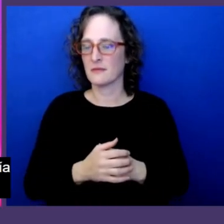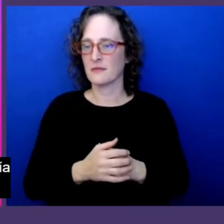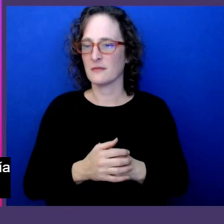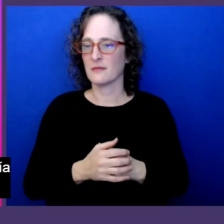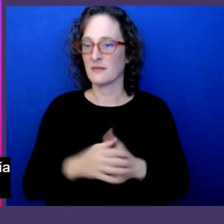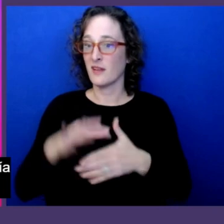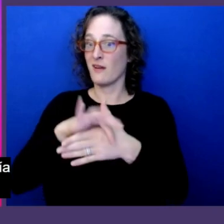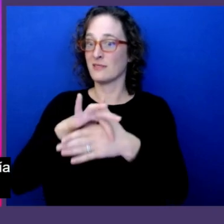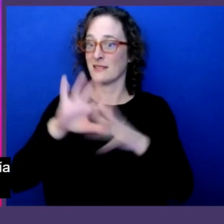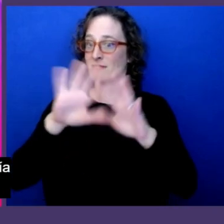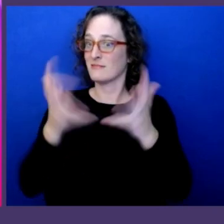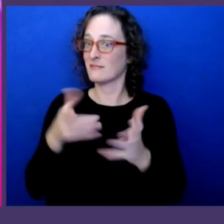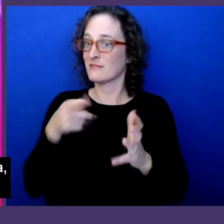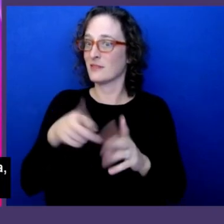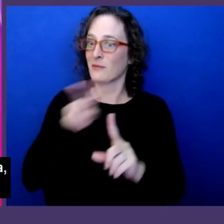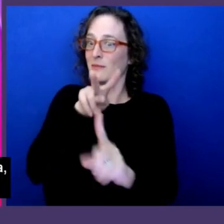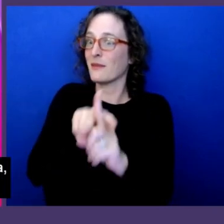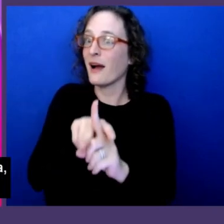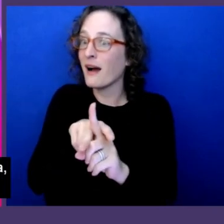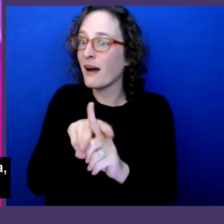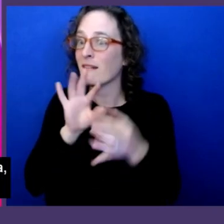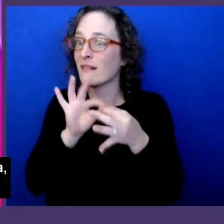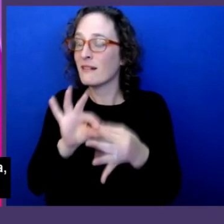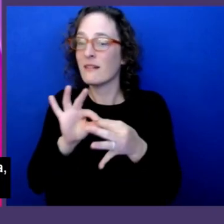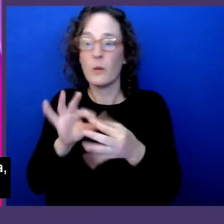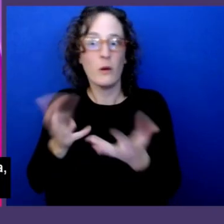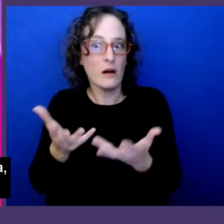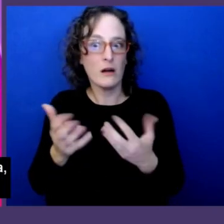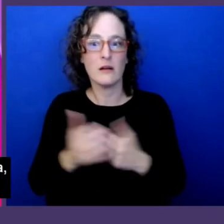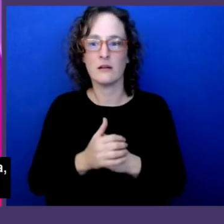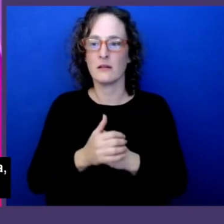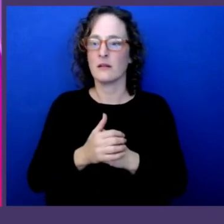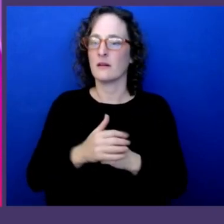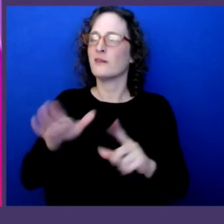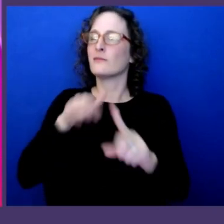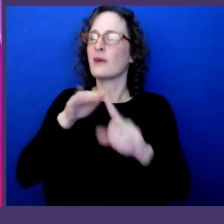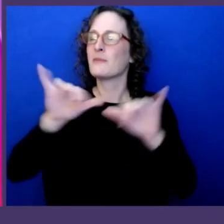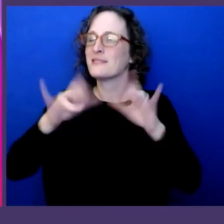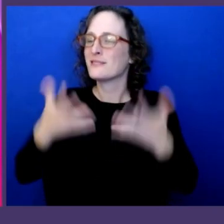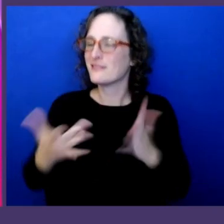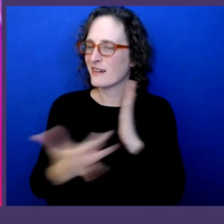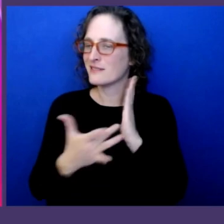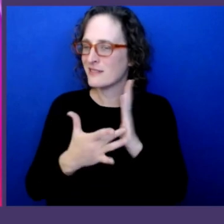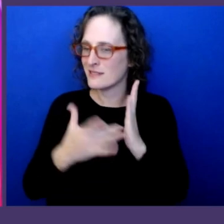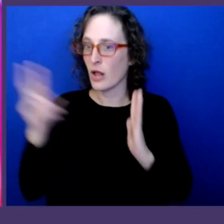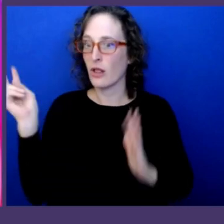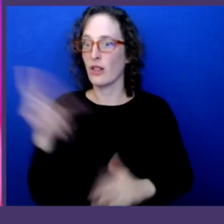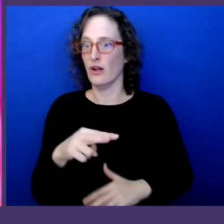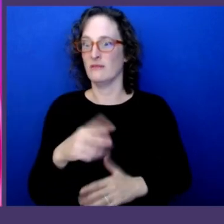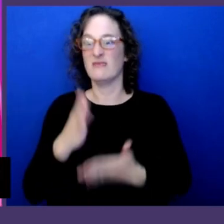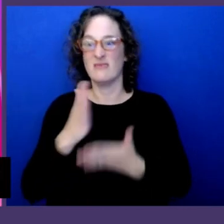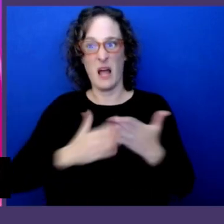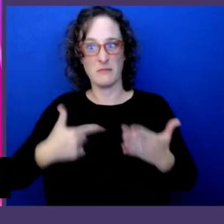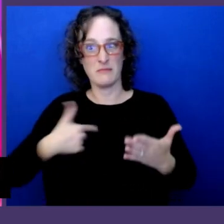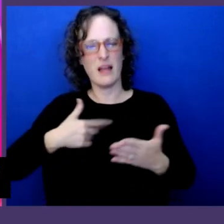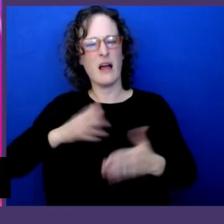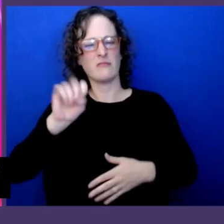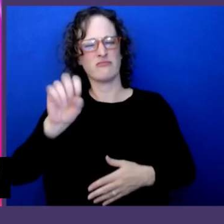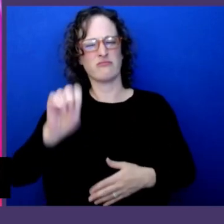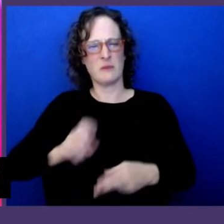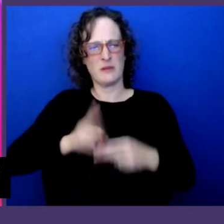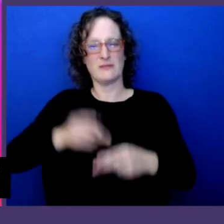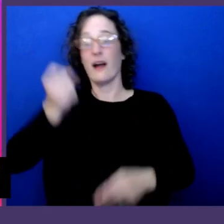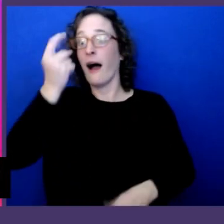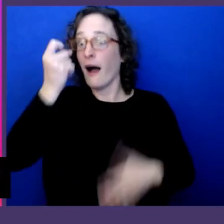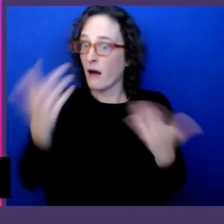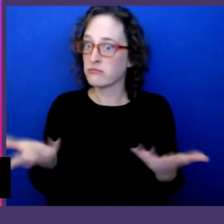Basically refer to a lot of the prompt engineering techniques. Some of them I've highlighted in the slides above, but also this is a very large space, and I would just advise